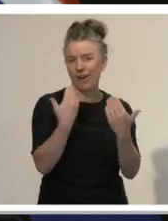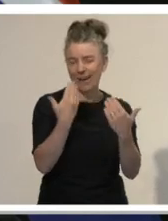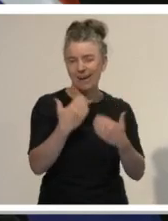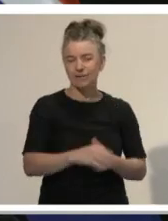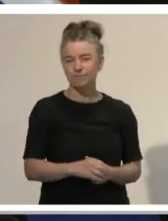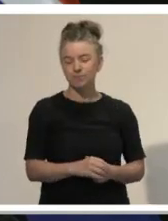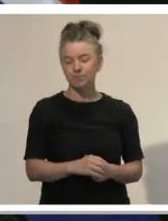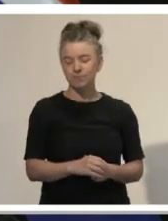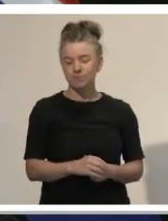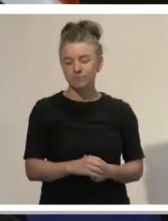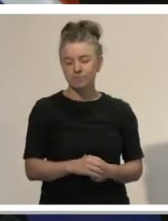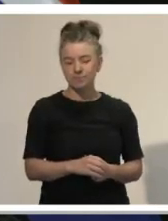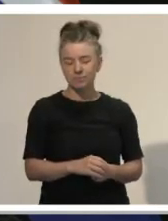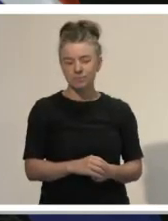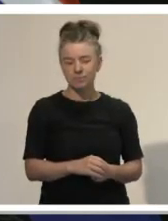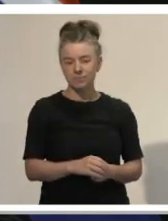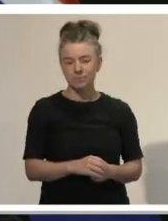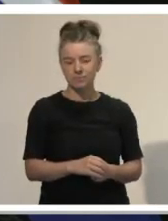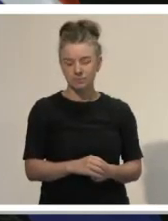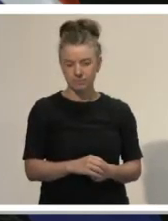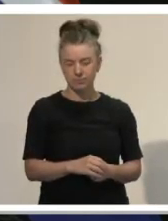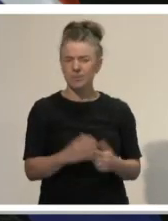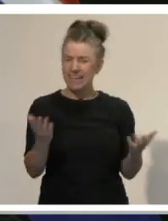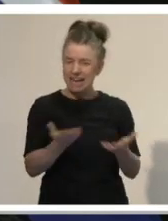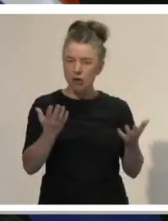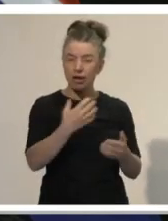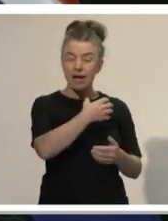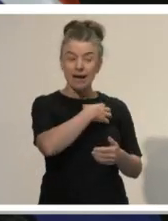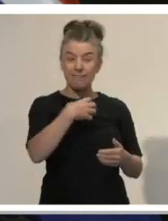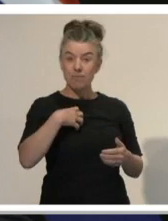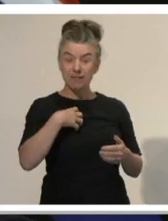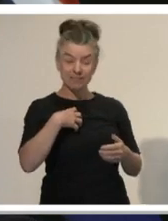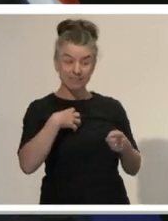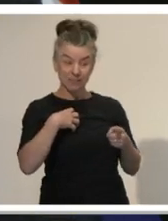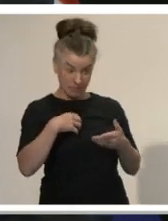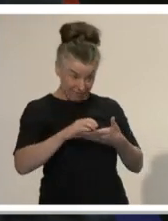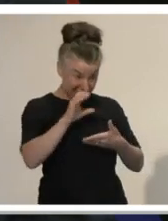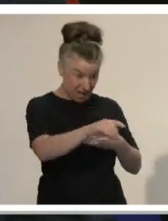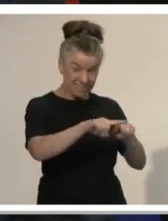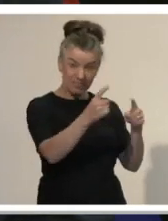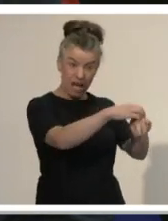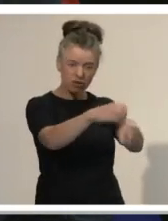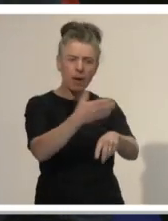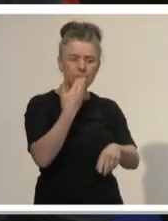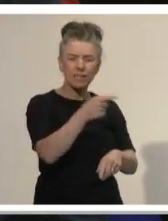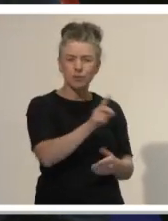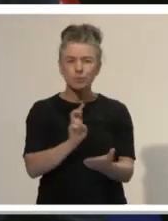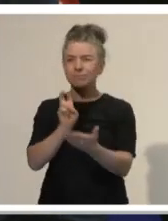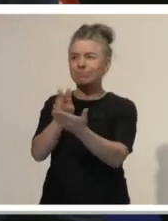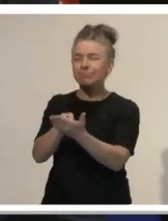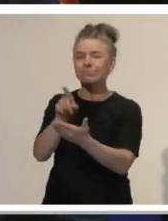the 2020-21 financial year and encouraging government-funded agencies to increase their uptake of news